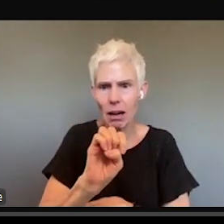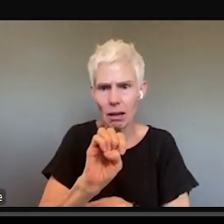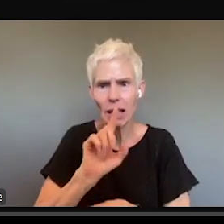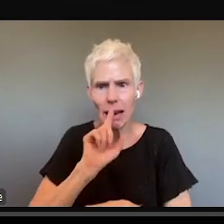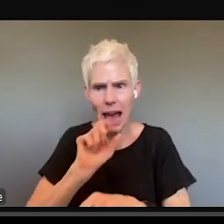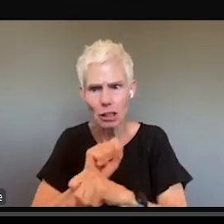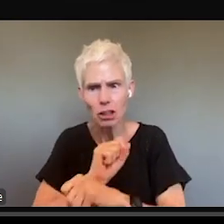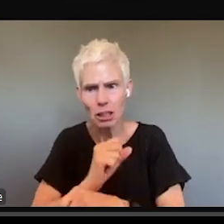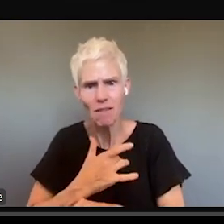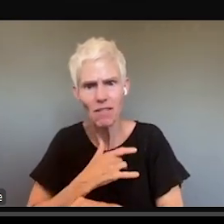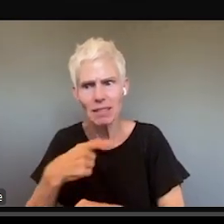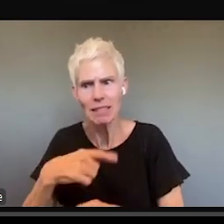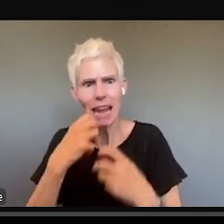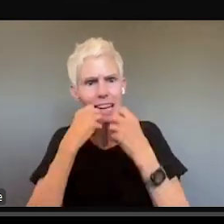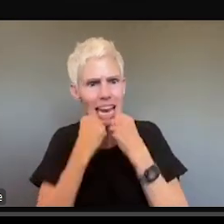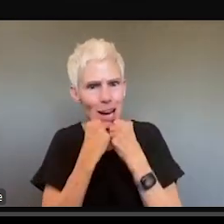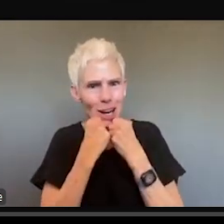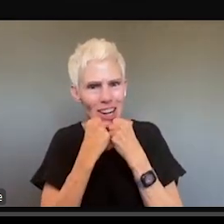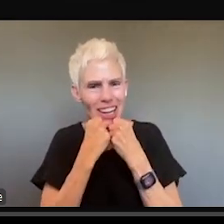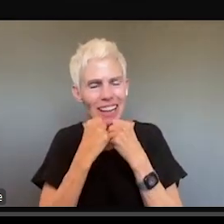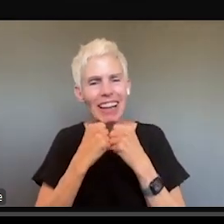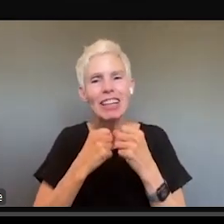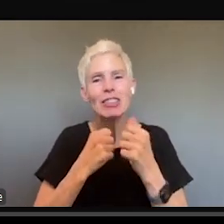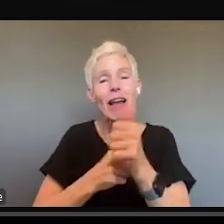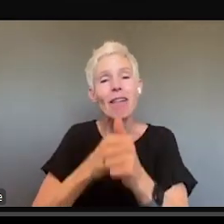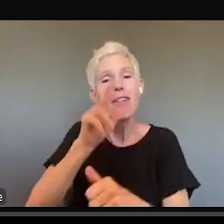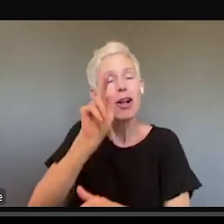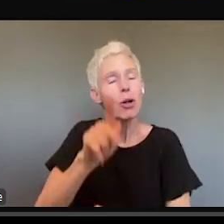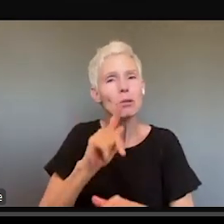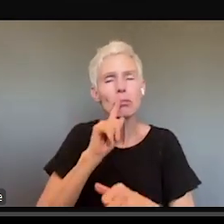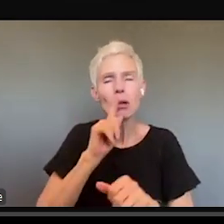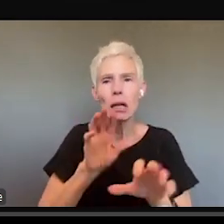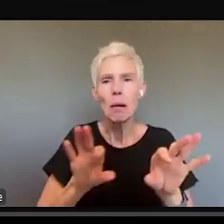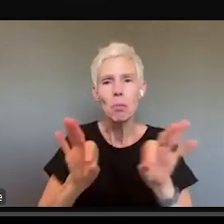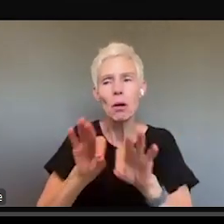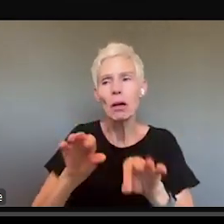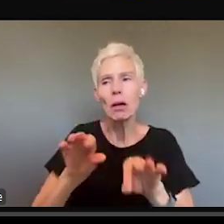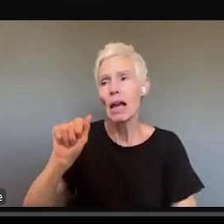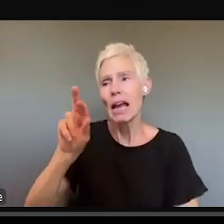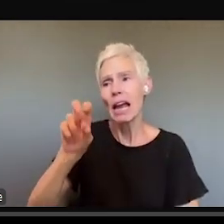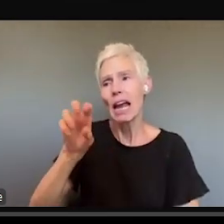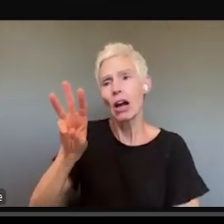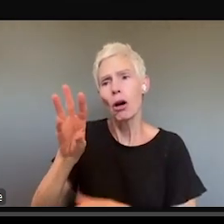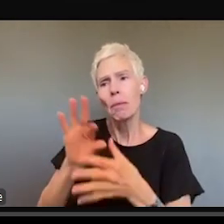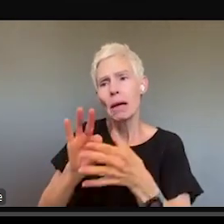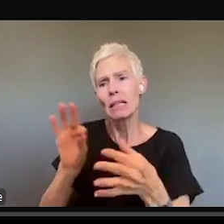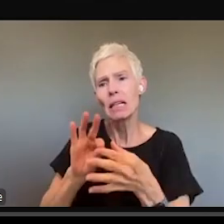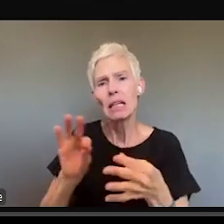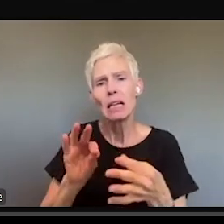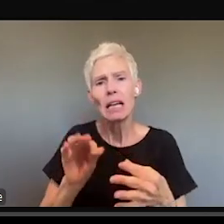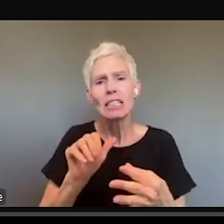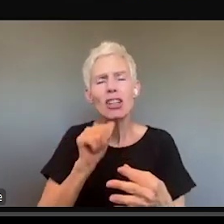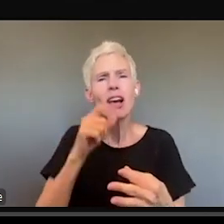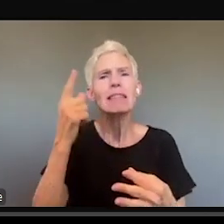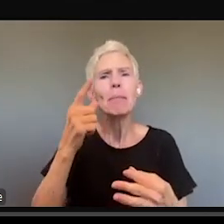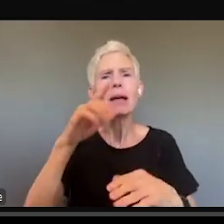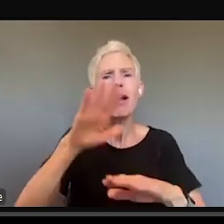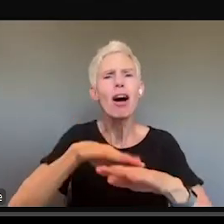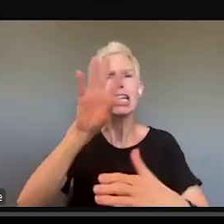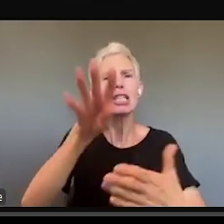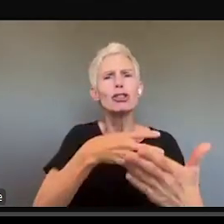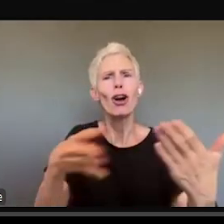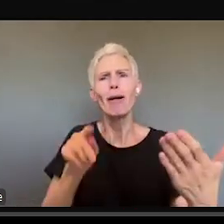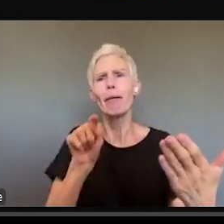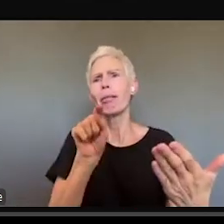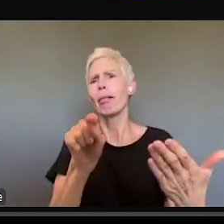care. That follow-up is just crucial. And I love what Arrow said, that it's more than just something on a flow chart, that